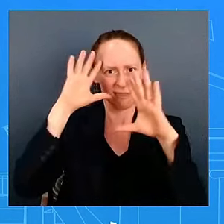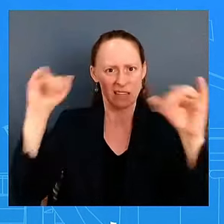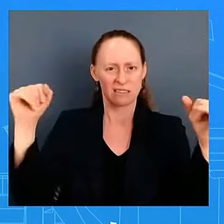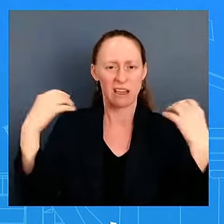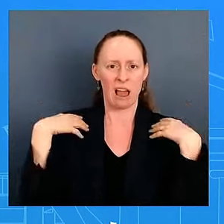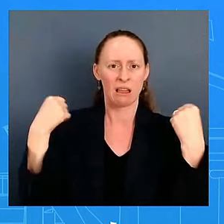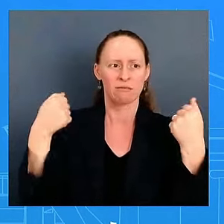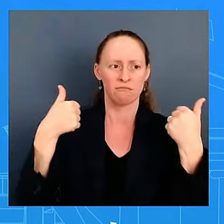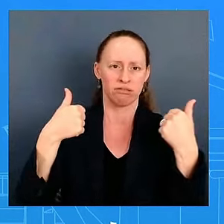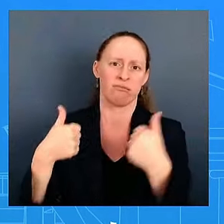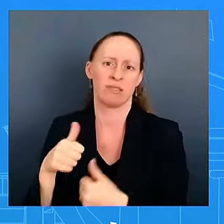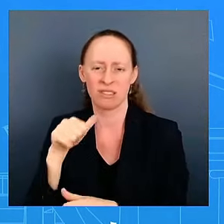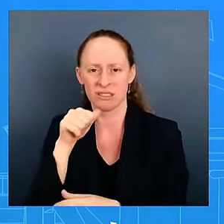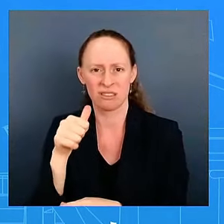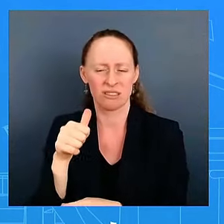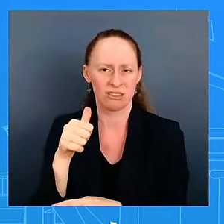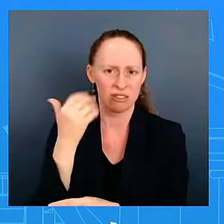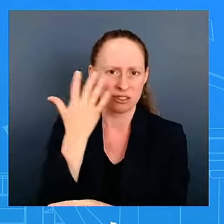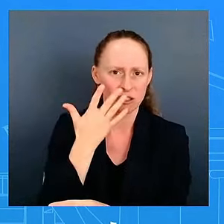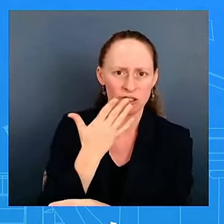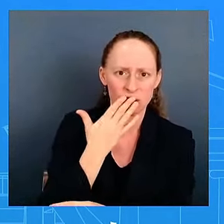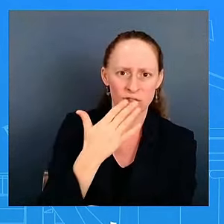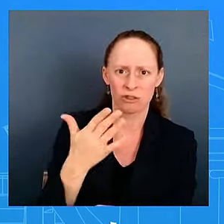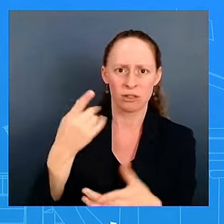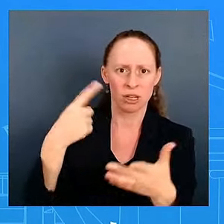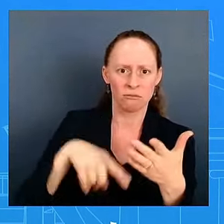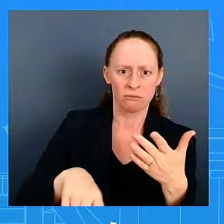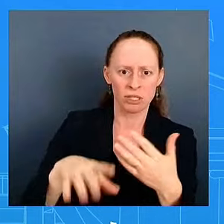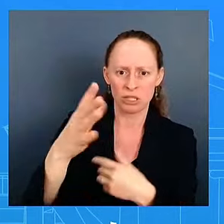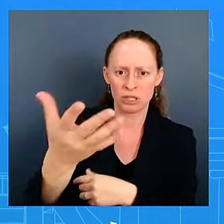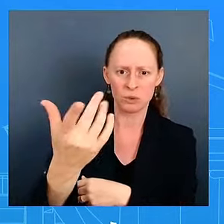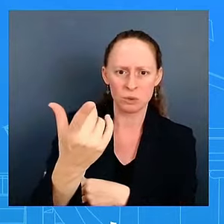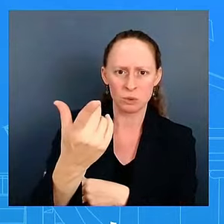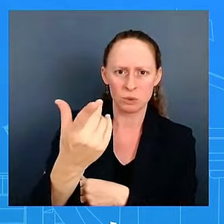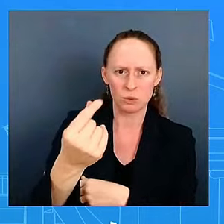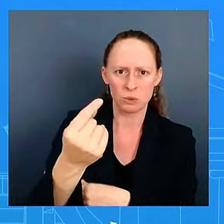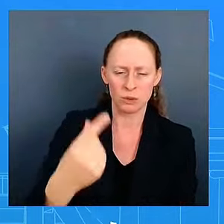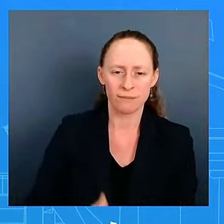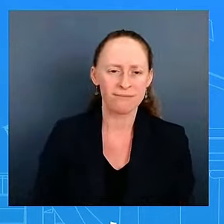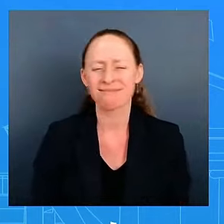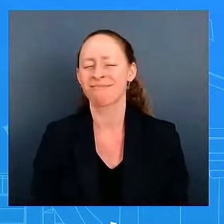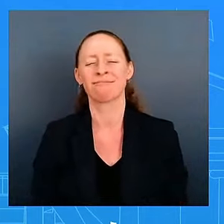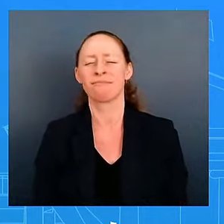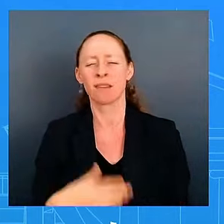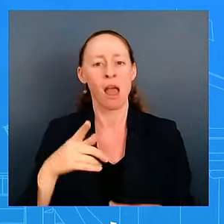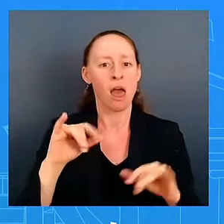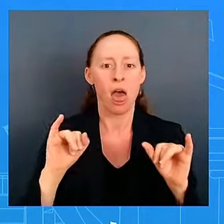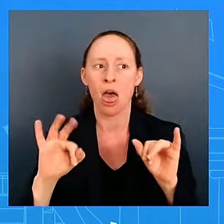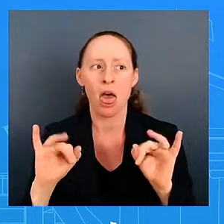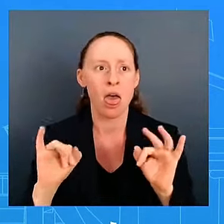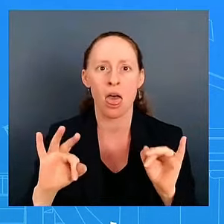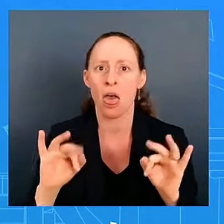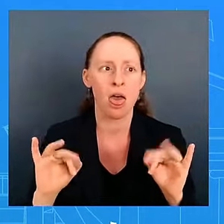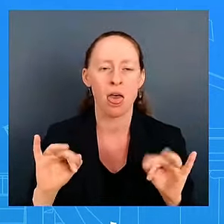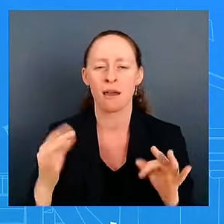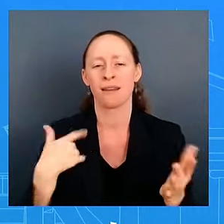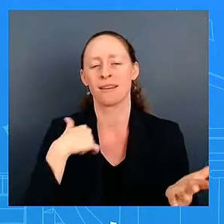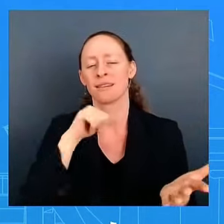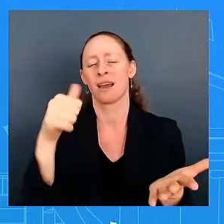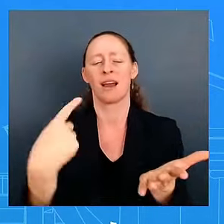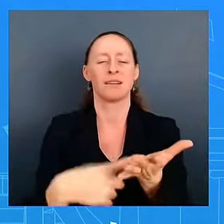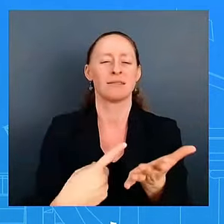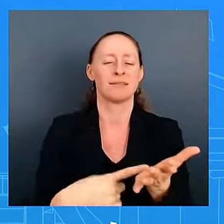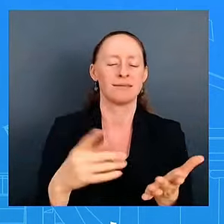comments on if absolutely he not. Aside? That's a hypothetical. No. Go ahead. Karine, stay on the